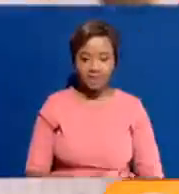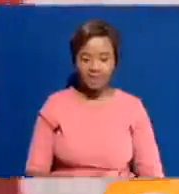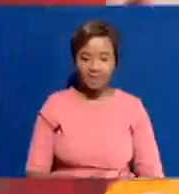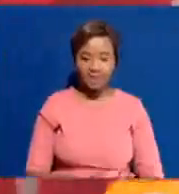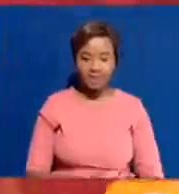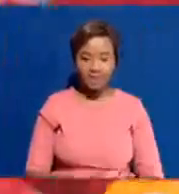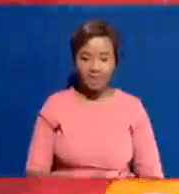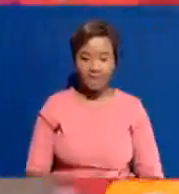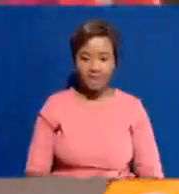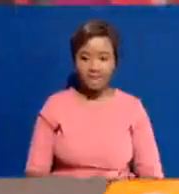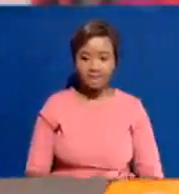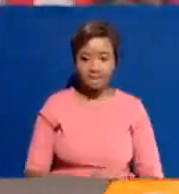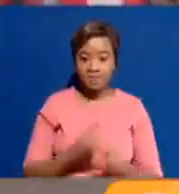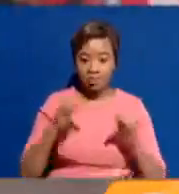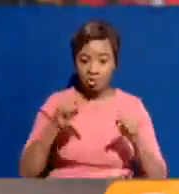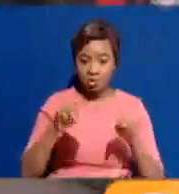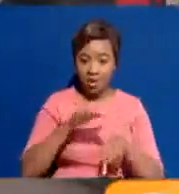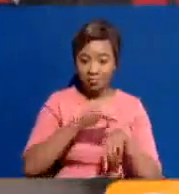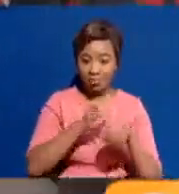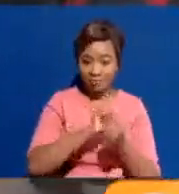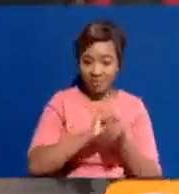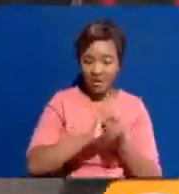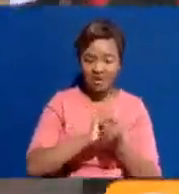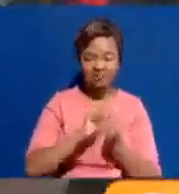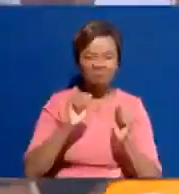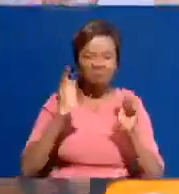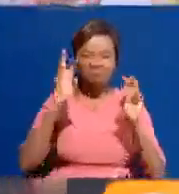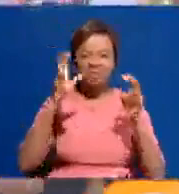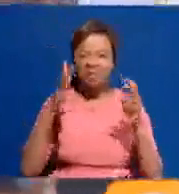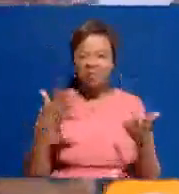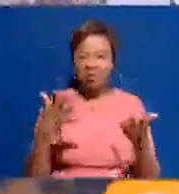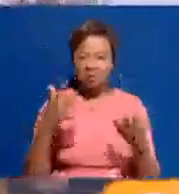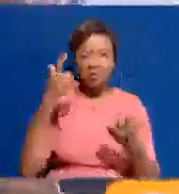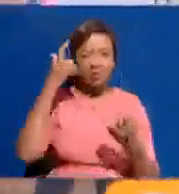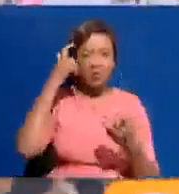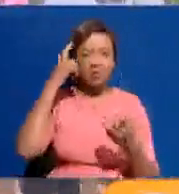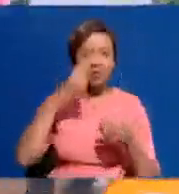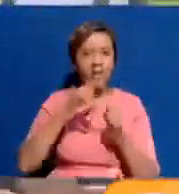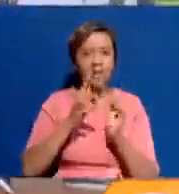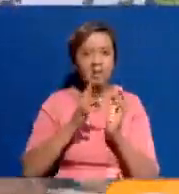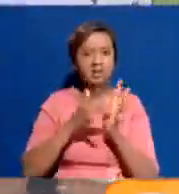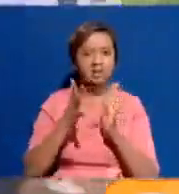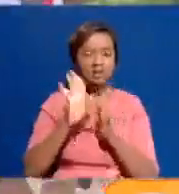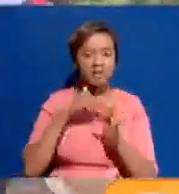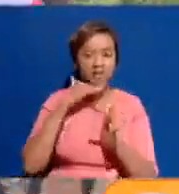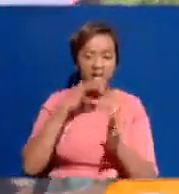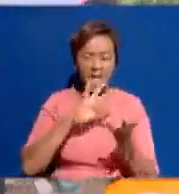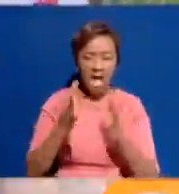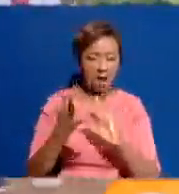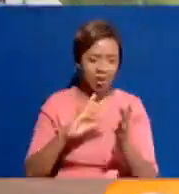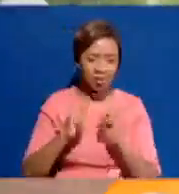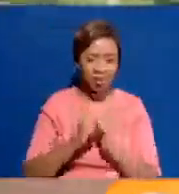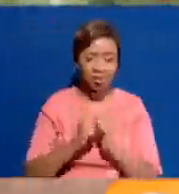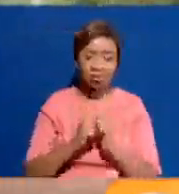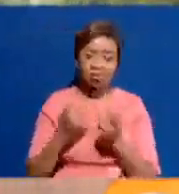Good Friday for Christians marked the day when Jesus Christ died on the cross. And even though good and death may not